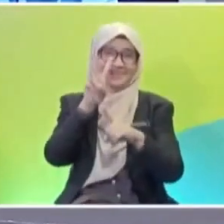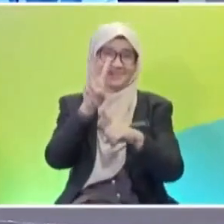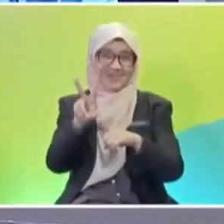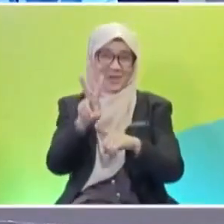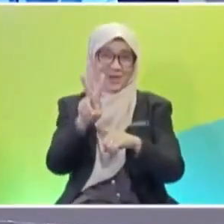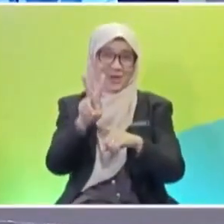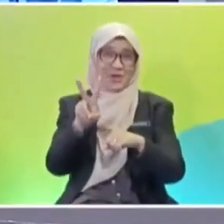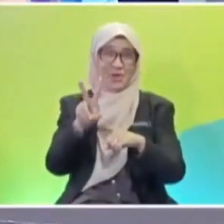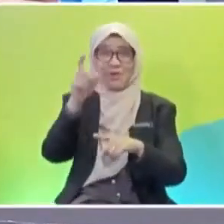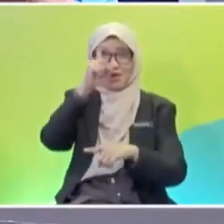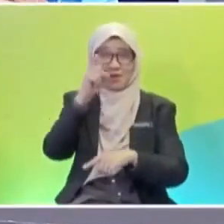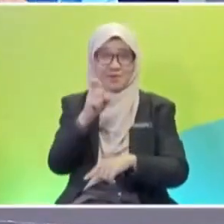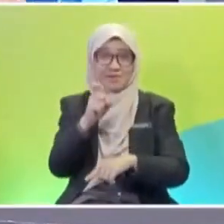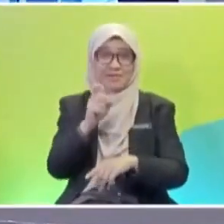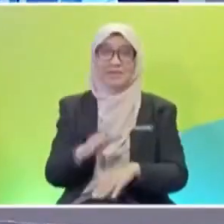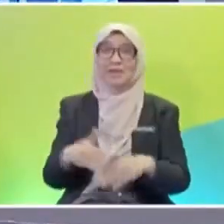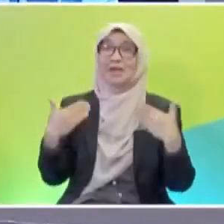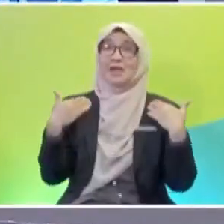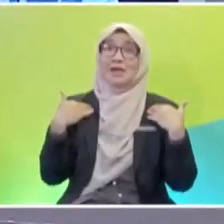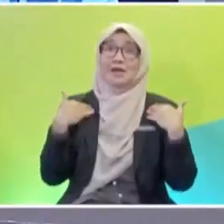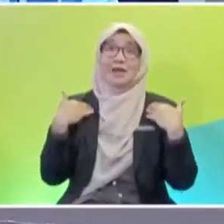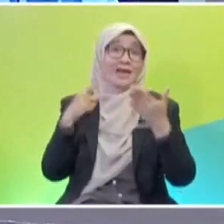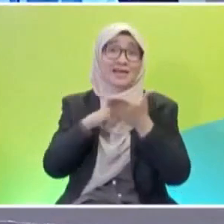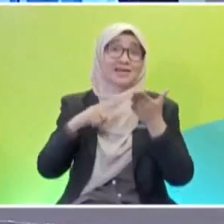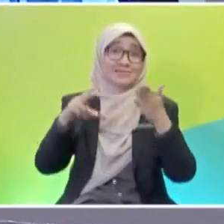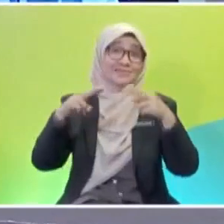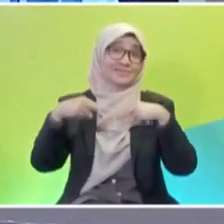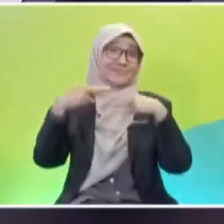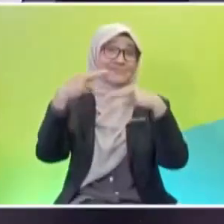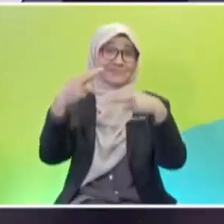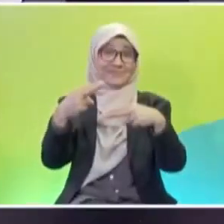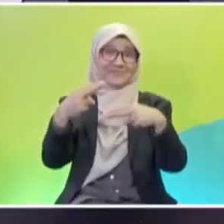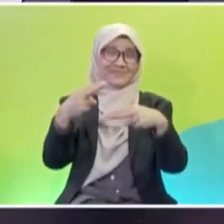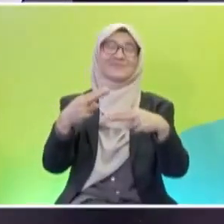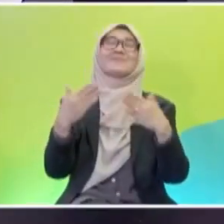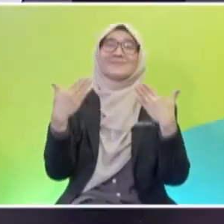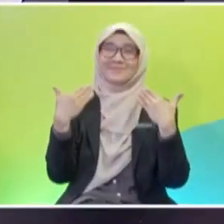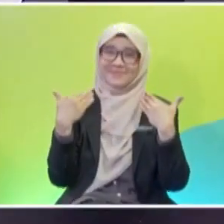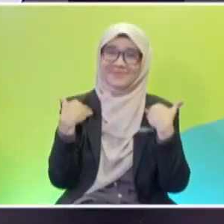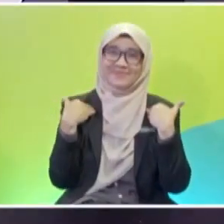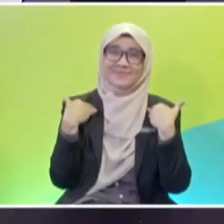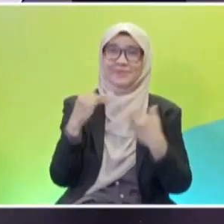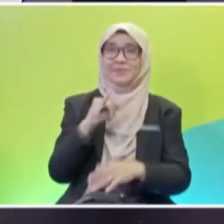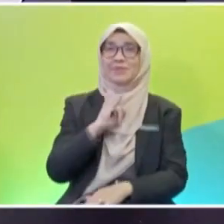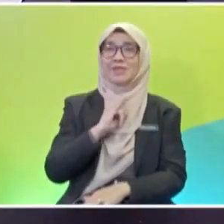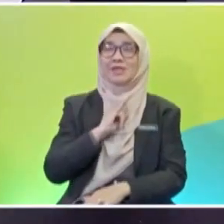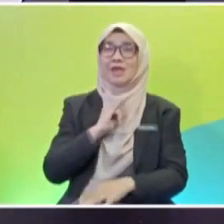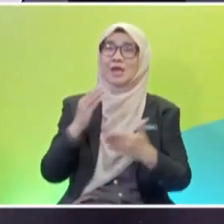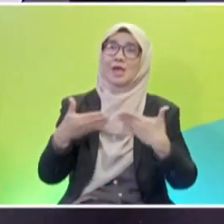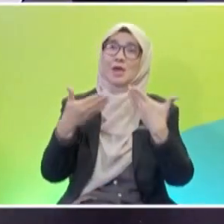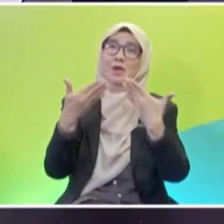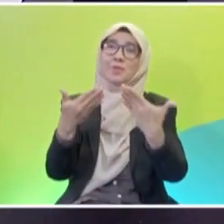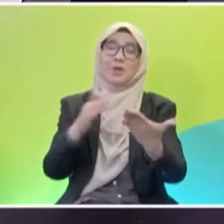Xuan Yin, would you like to mark them as well? Give I'm them sorry? A reward? Oh, yes, of yes. course. I think today I shall give